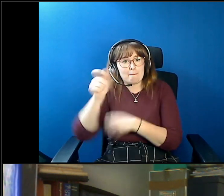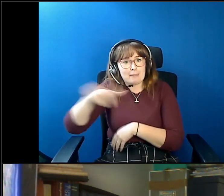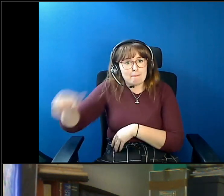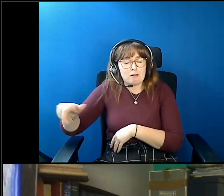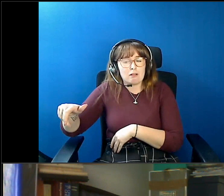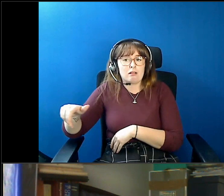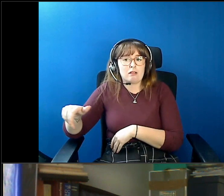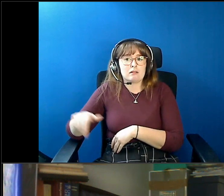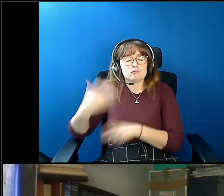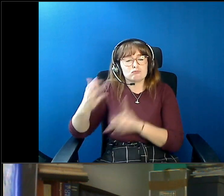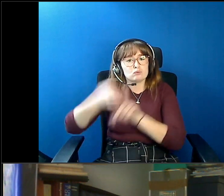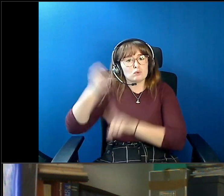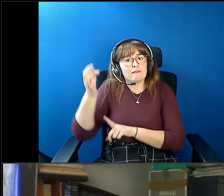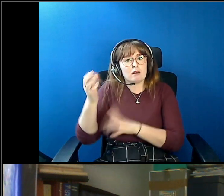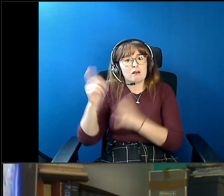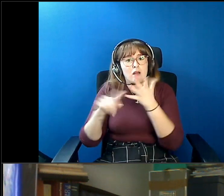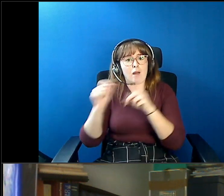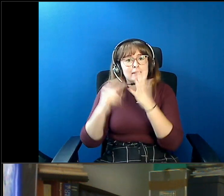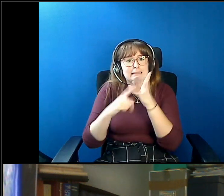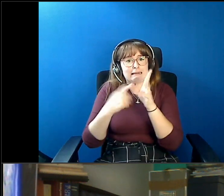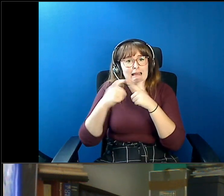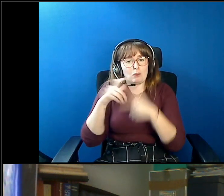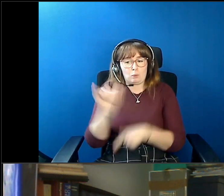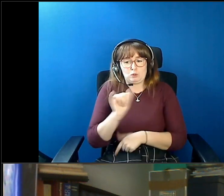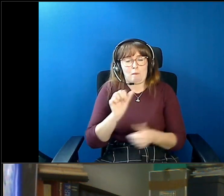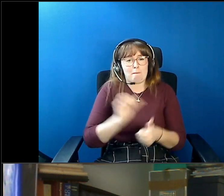improving uptake? It's an interesting question.